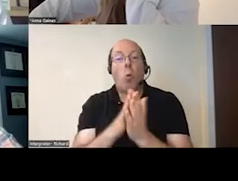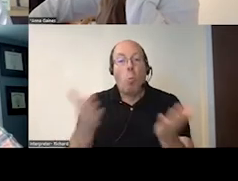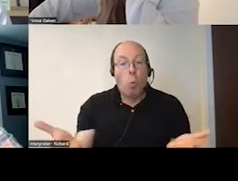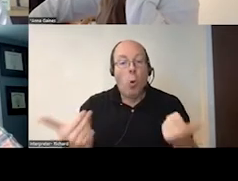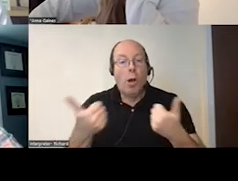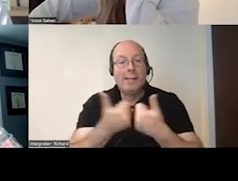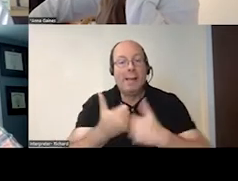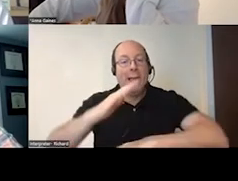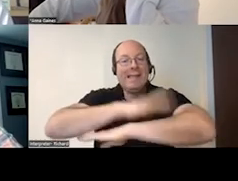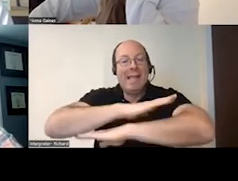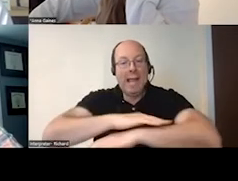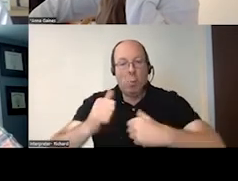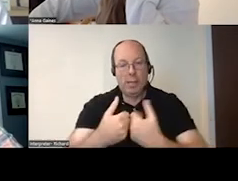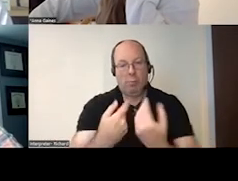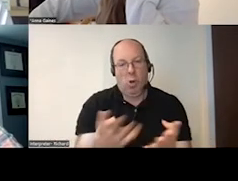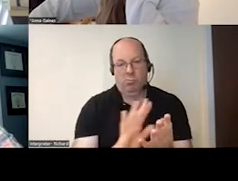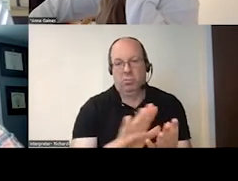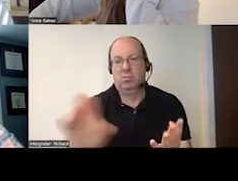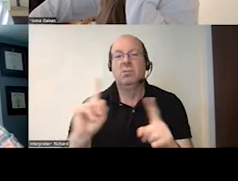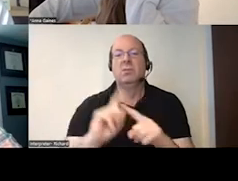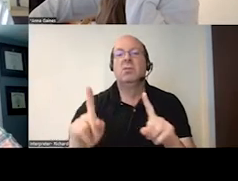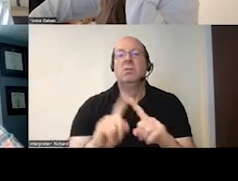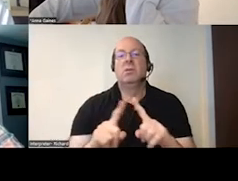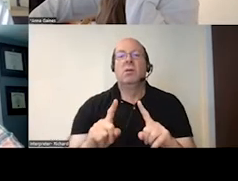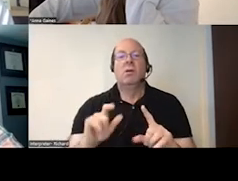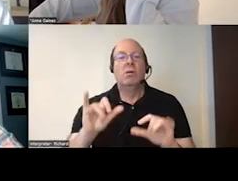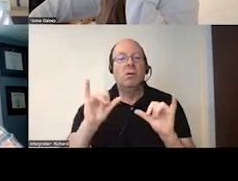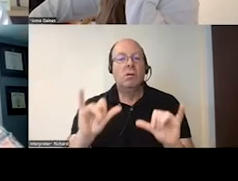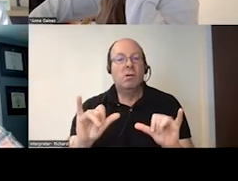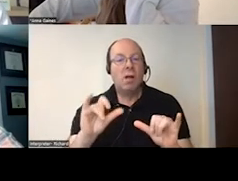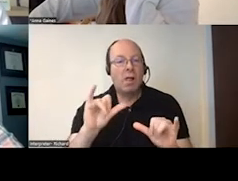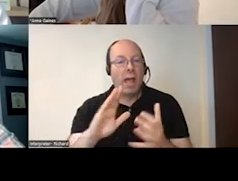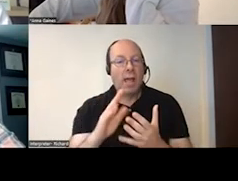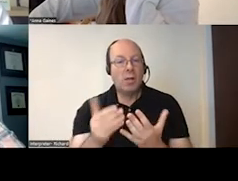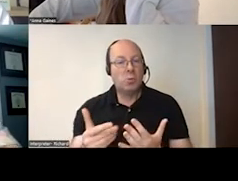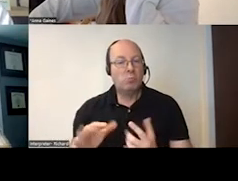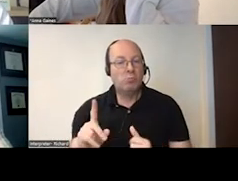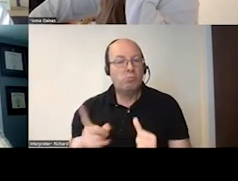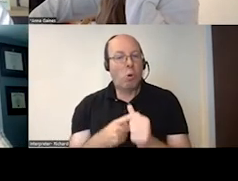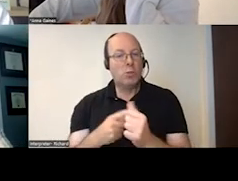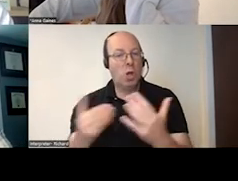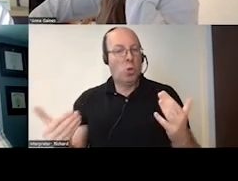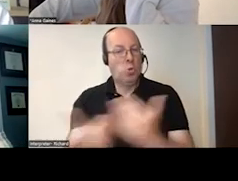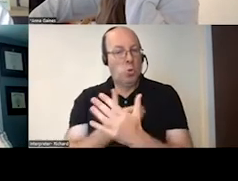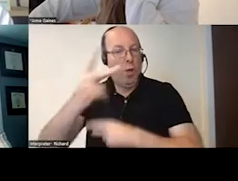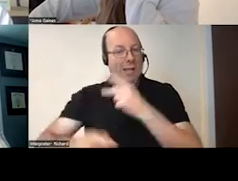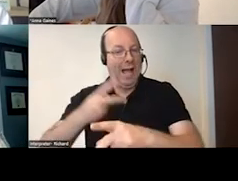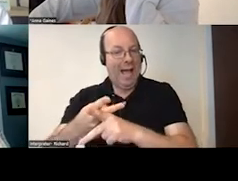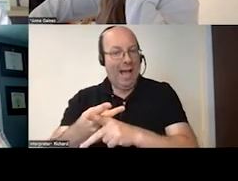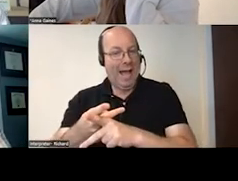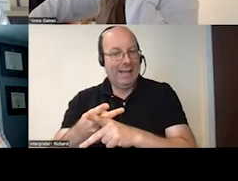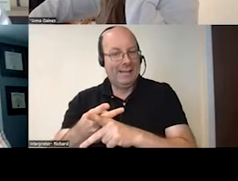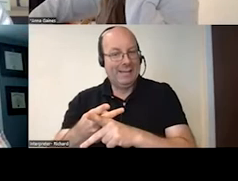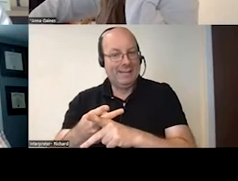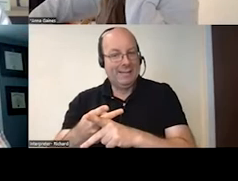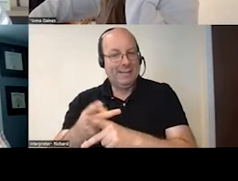And so I realized that, wow, there's an opportunity here to do something really unique, to carve out this niche. And it's through games, and it doesn't have to